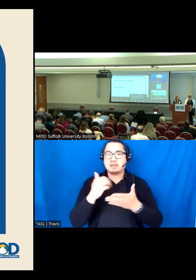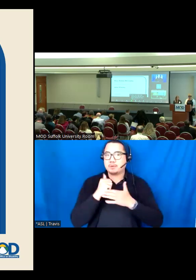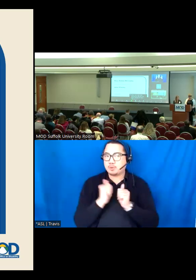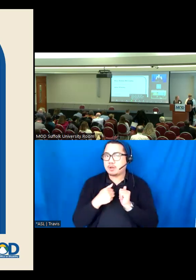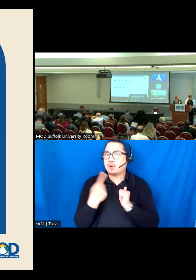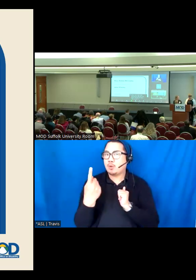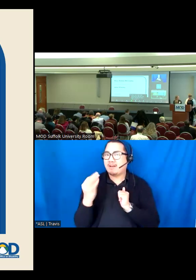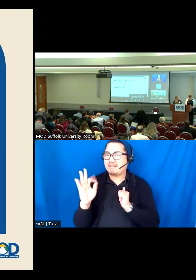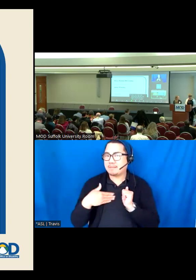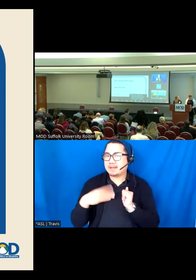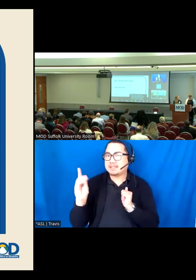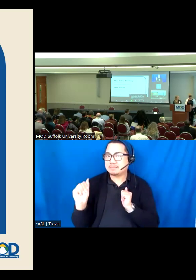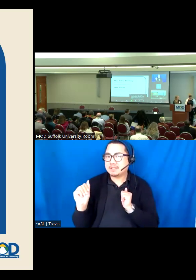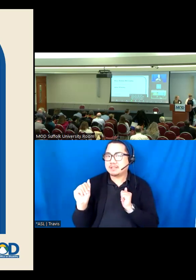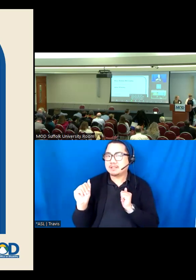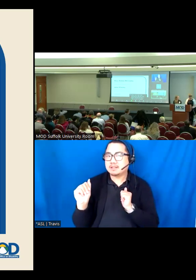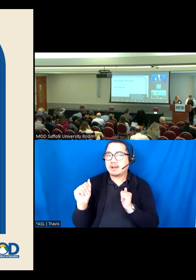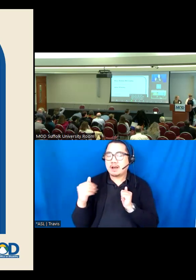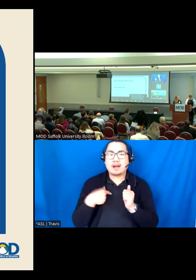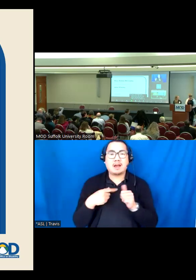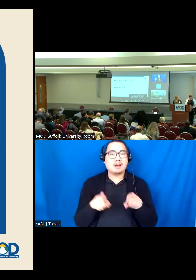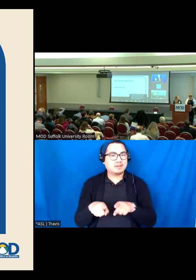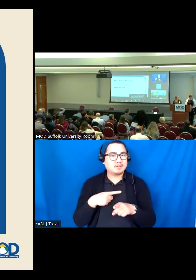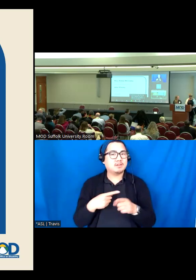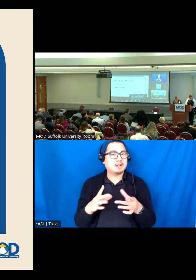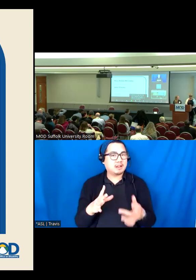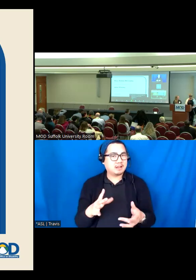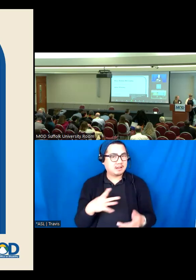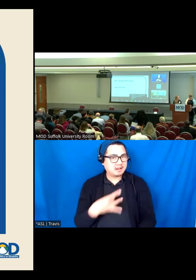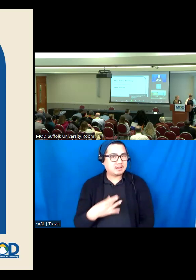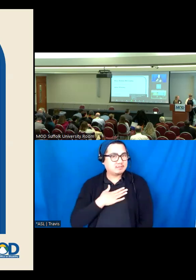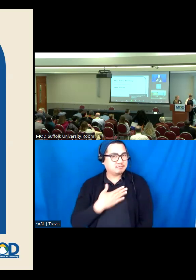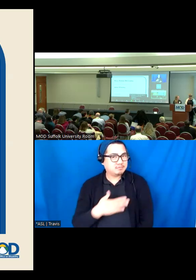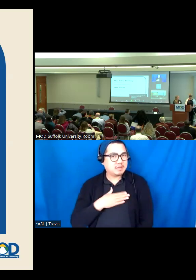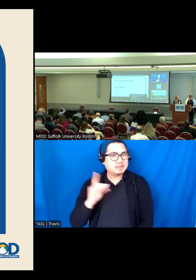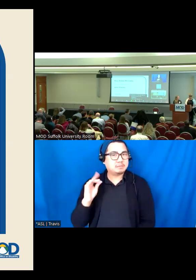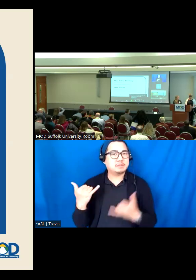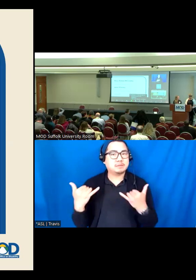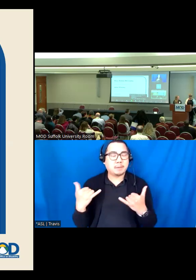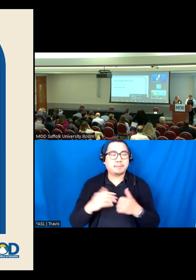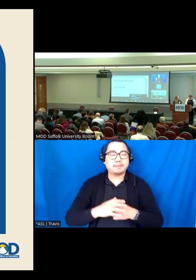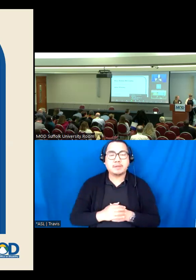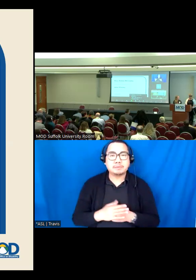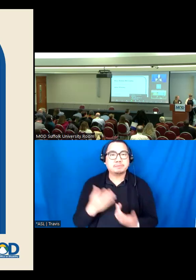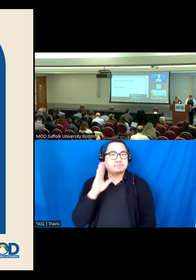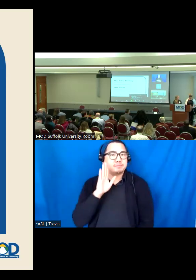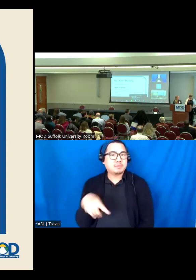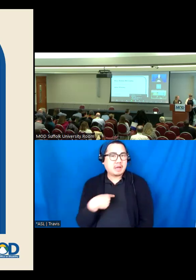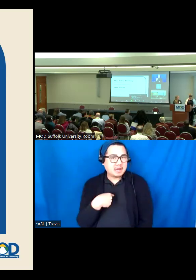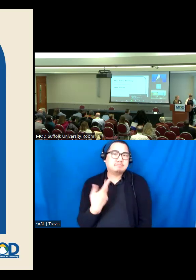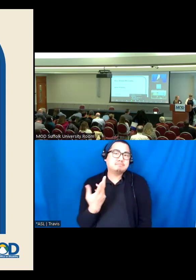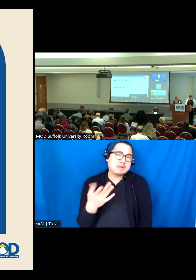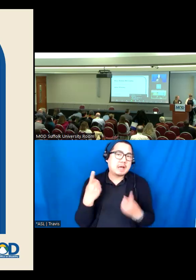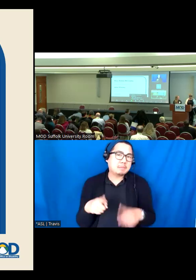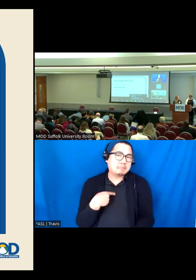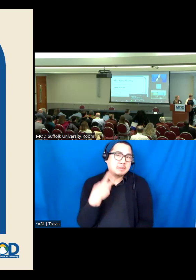my disabilities. I'd like to also disclose my disabilities today. I happen to be blind.